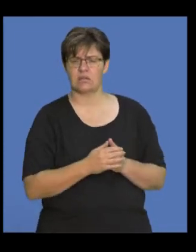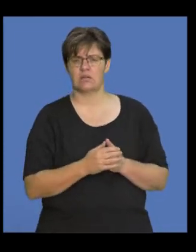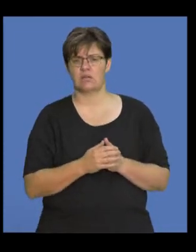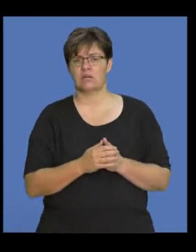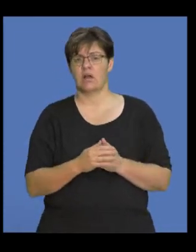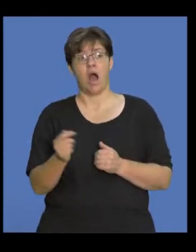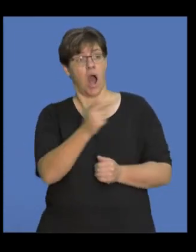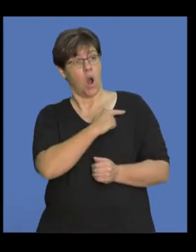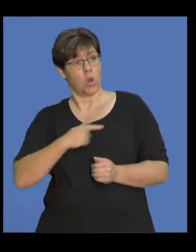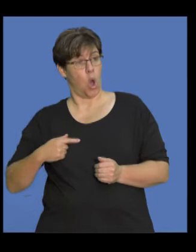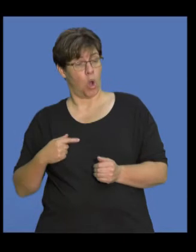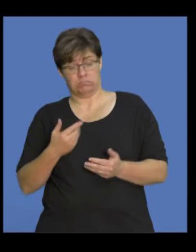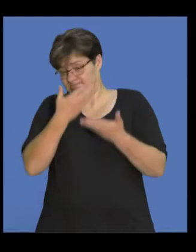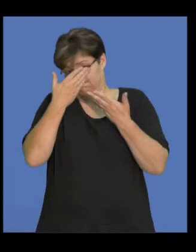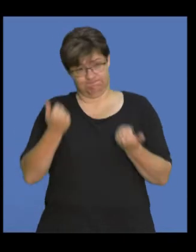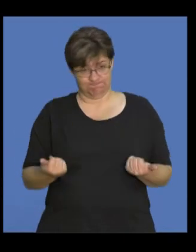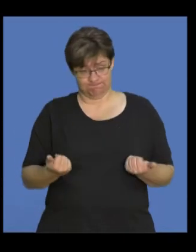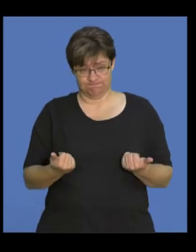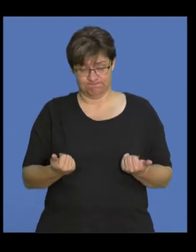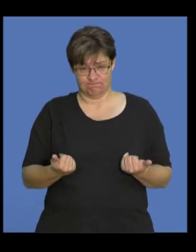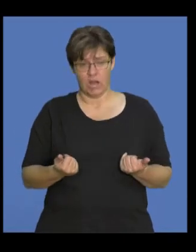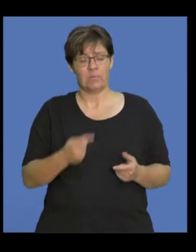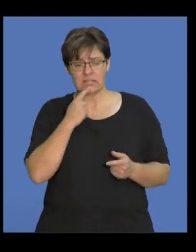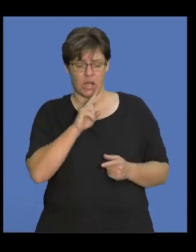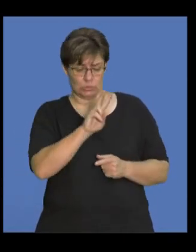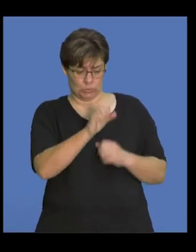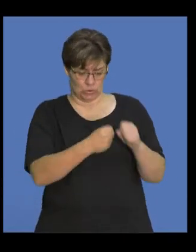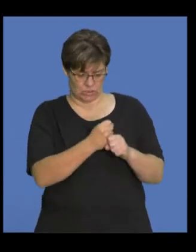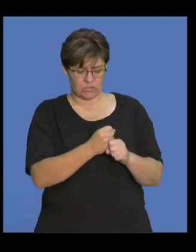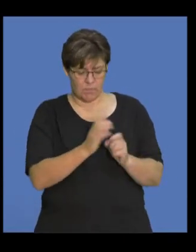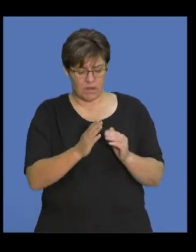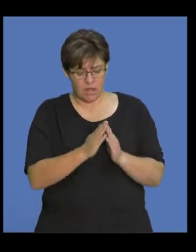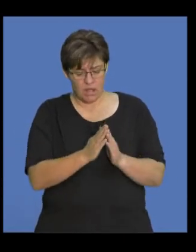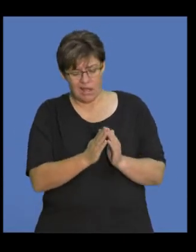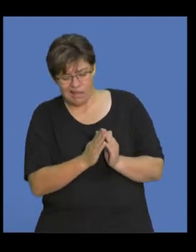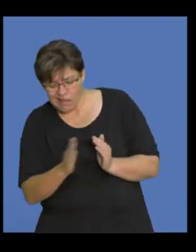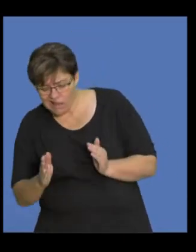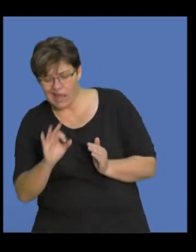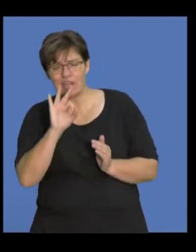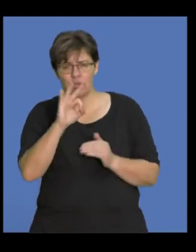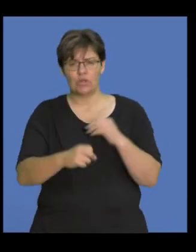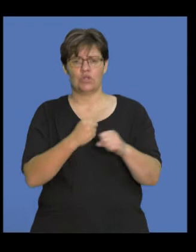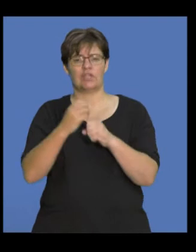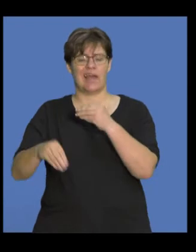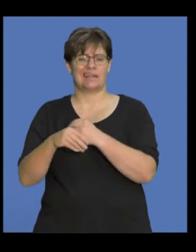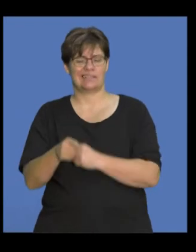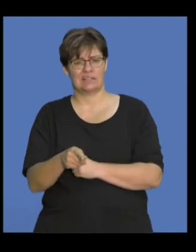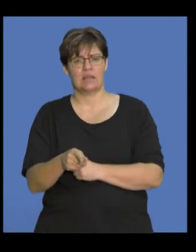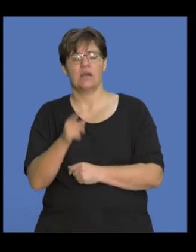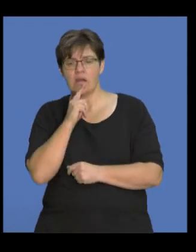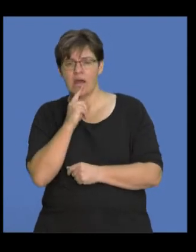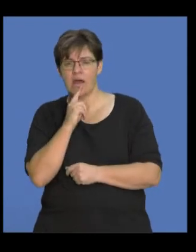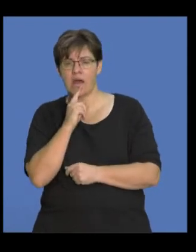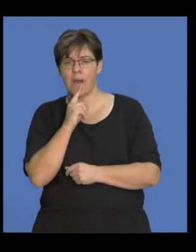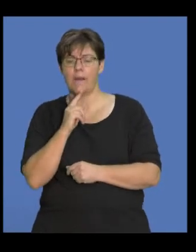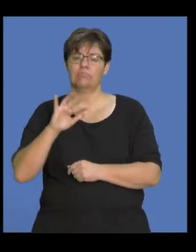know how long this investment is going to be. But now they are saying during the next 3 years, Nceba then managed